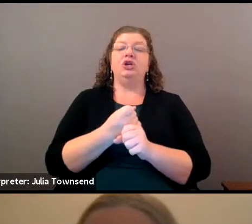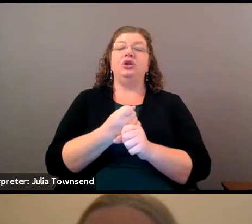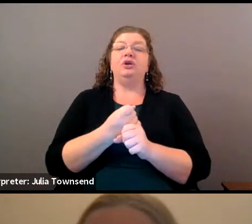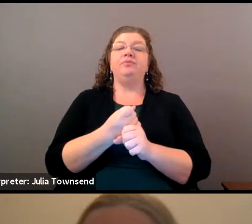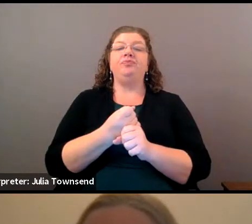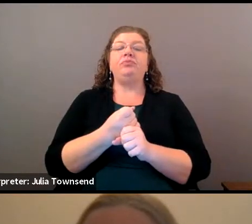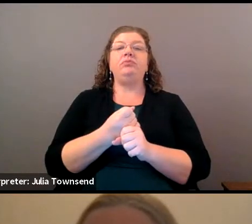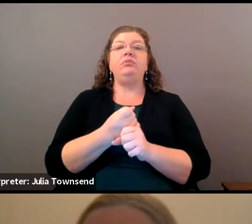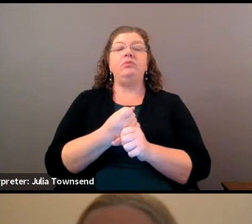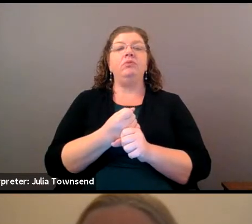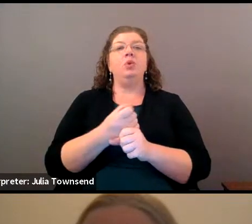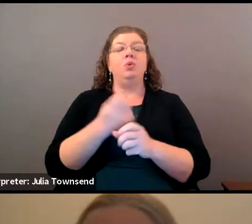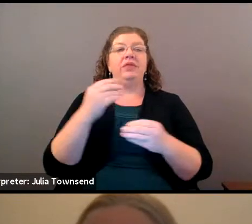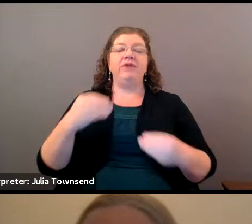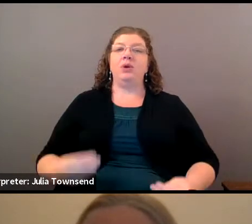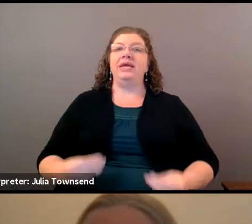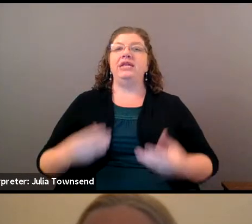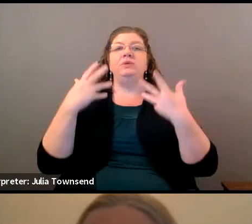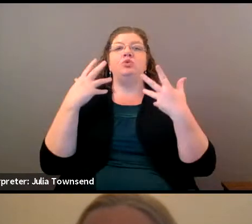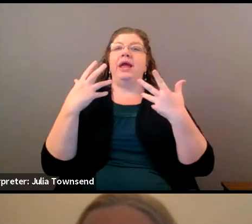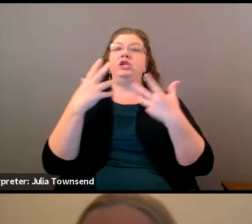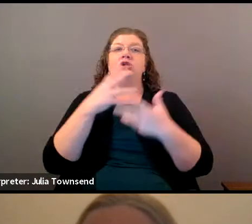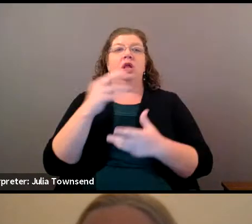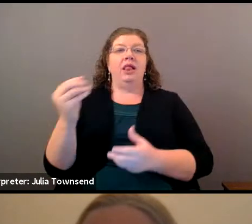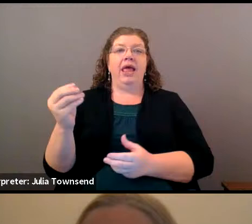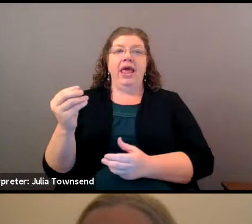with very inspirational and